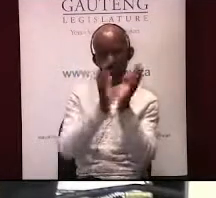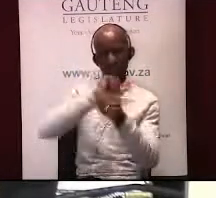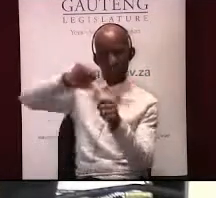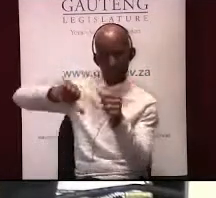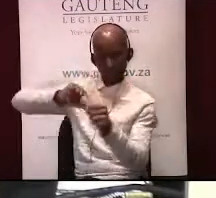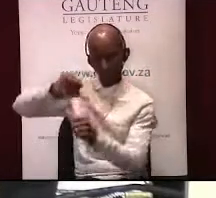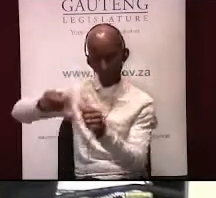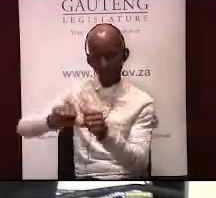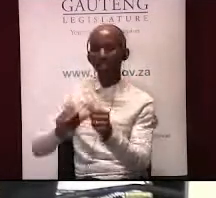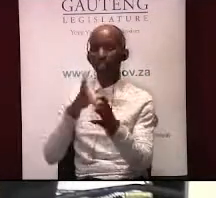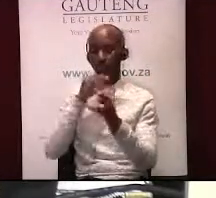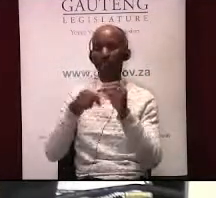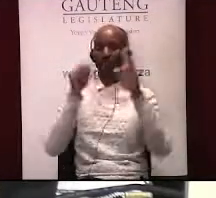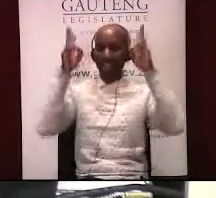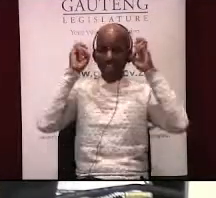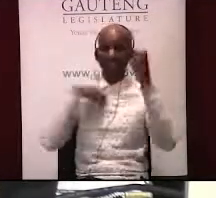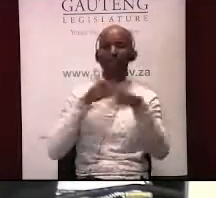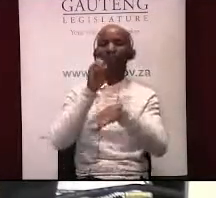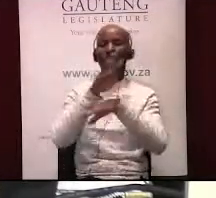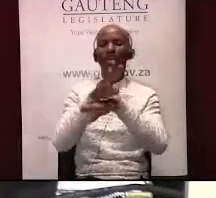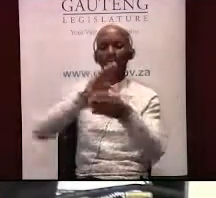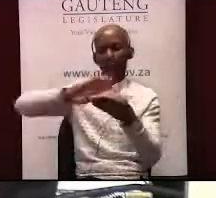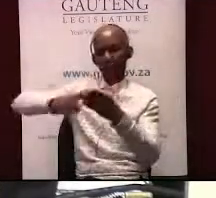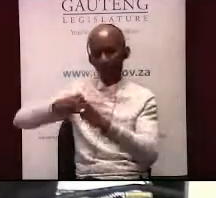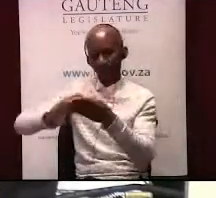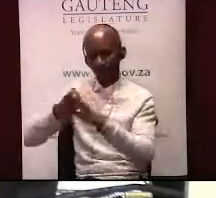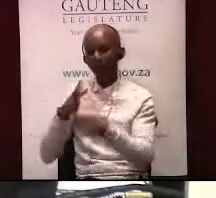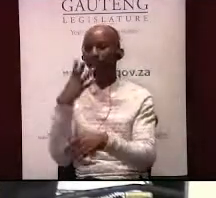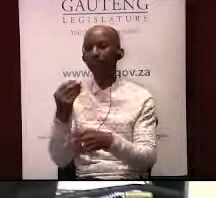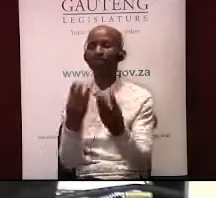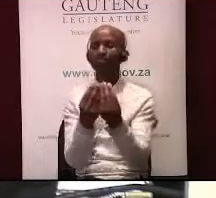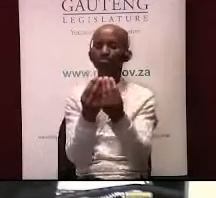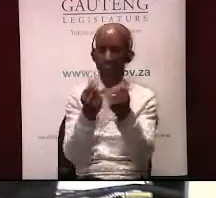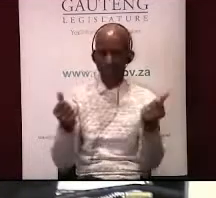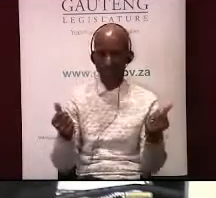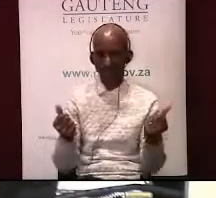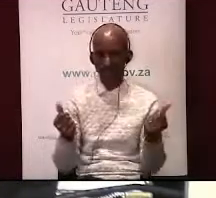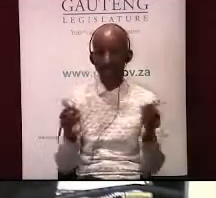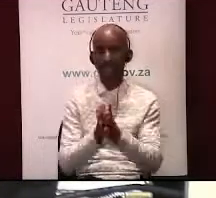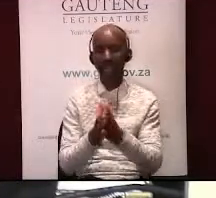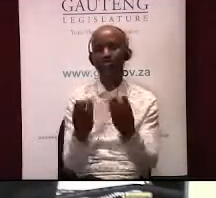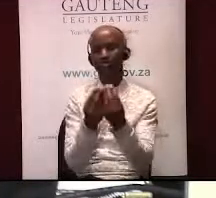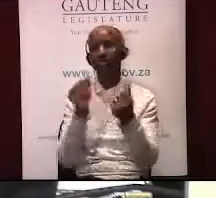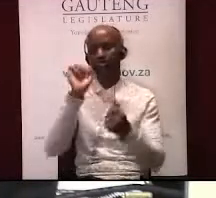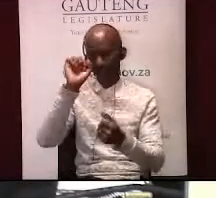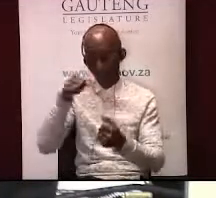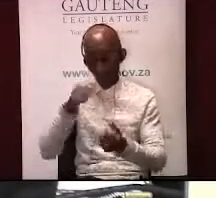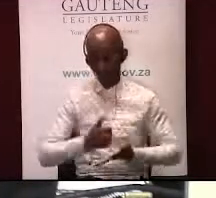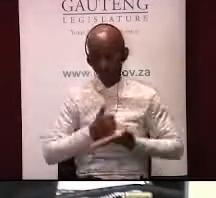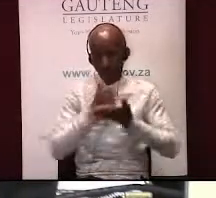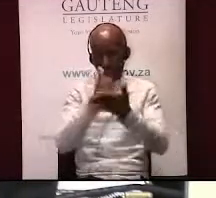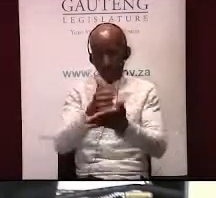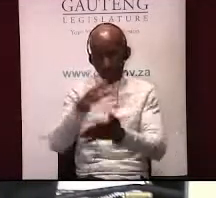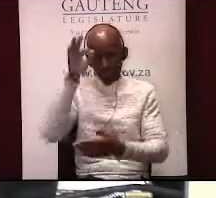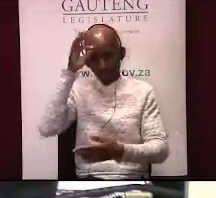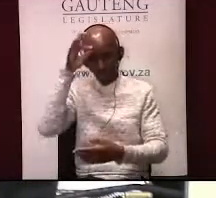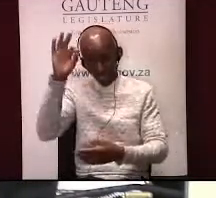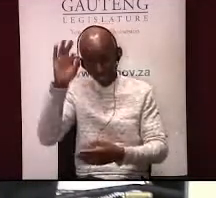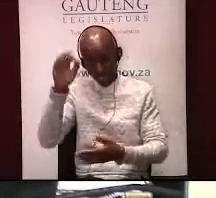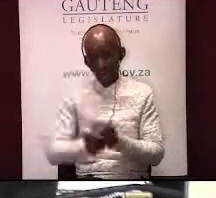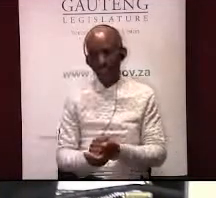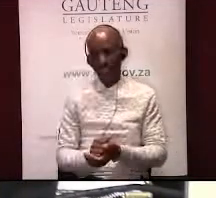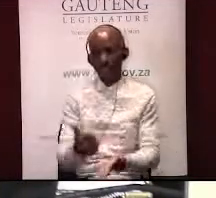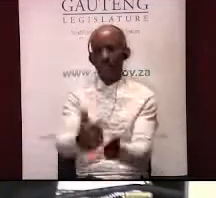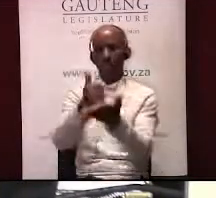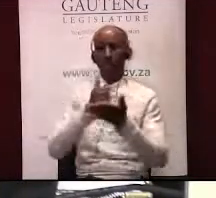issues that affect society, so that we come up with resolutions and solutions to assist the government to help